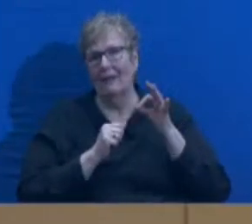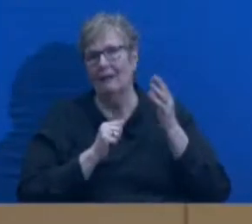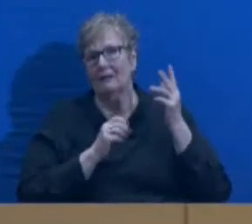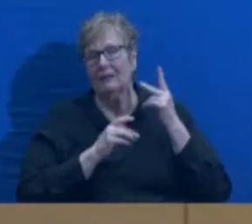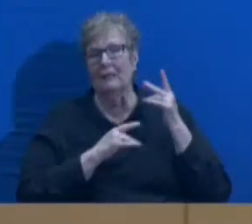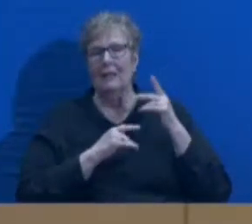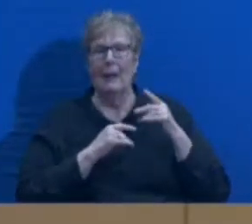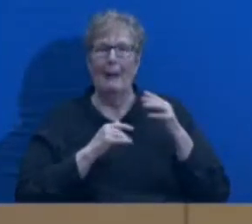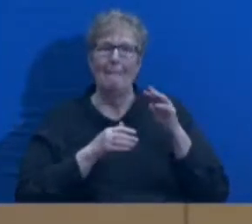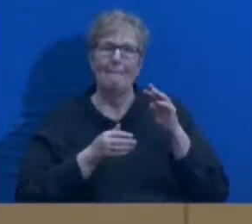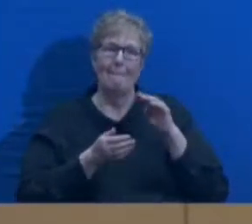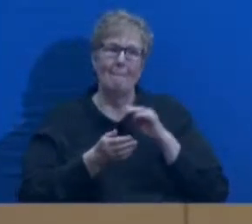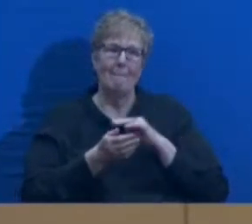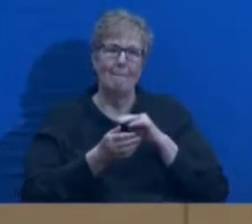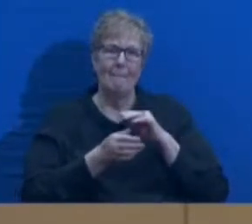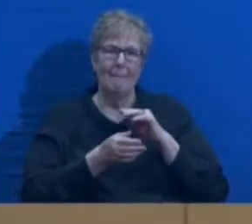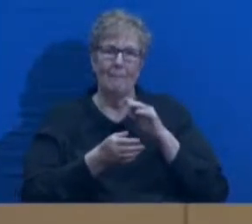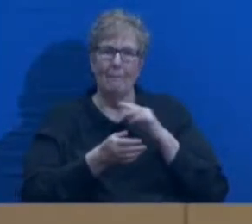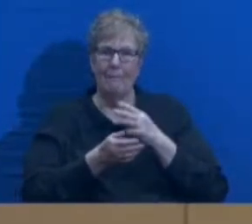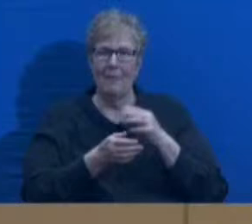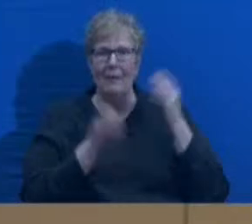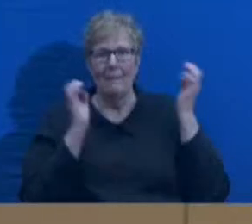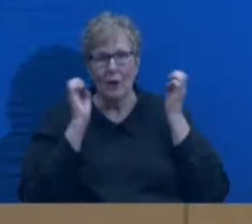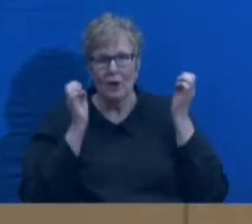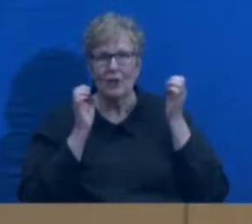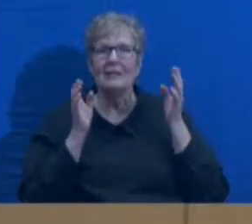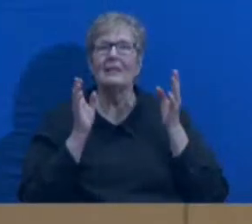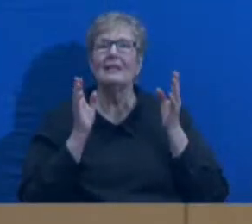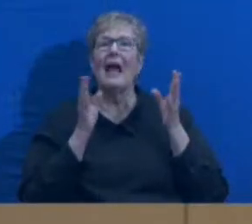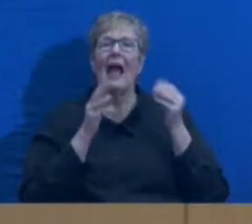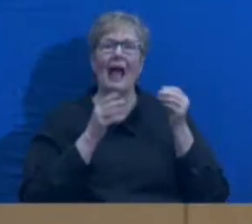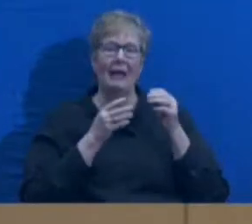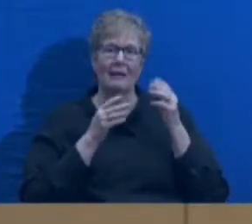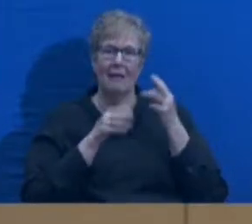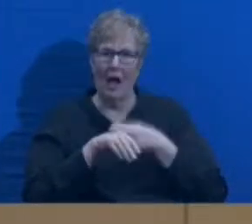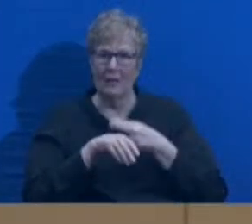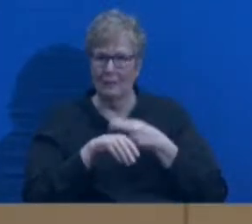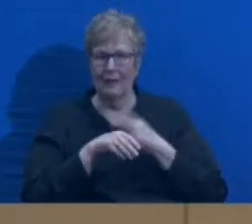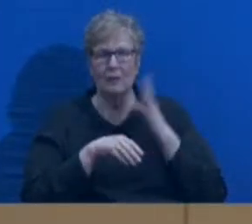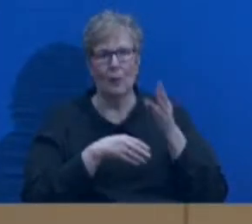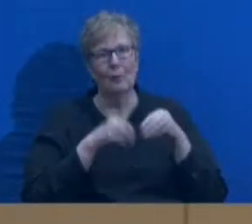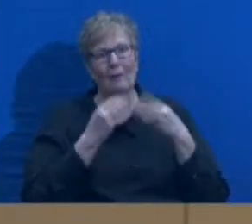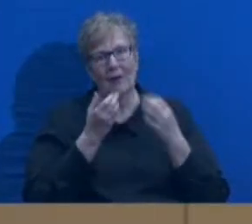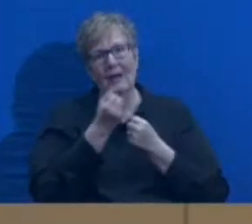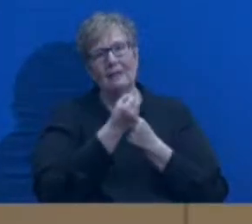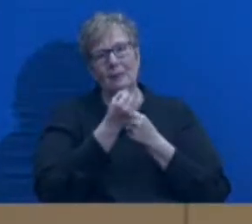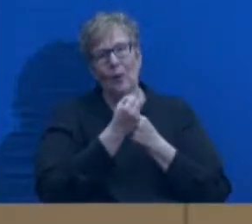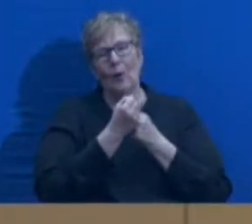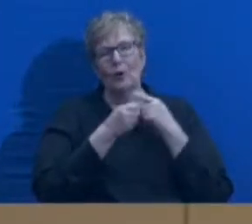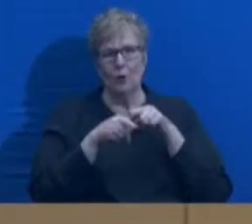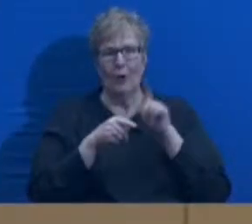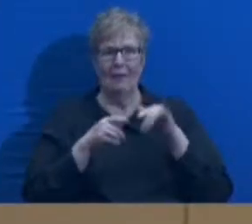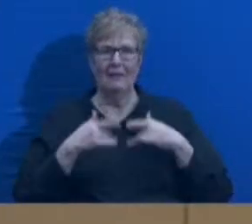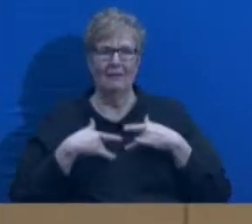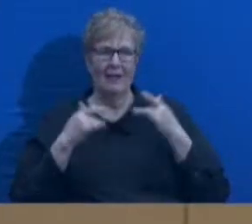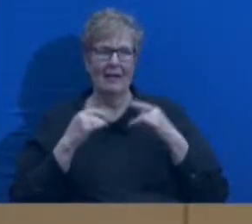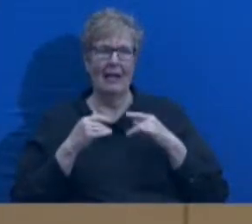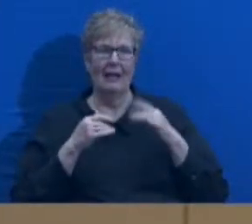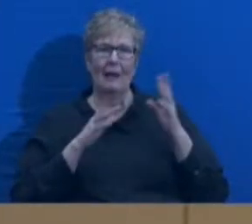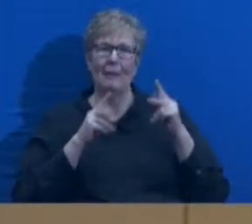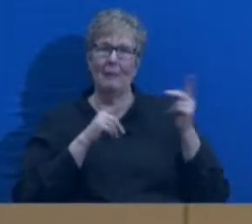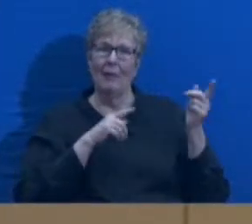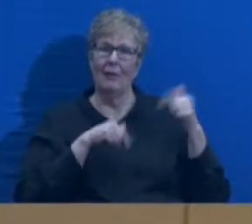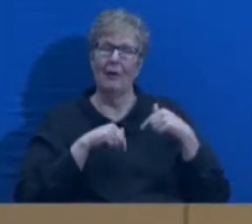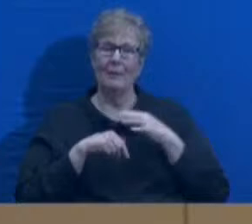Medic in both hospital systems are providing medical support during the event. Attendees and staff will